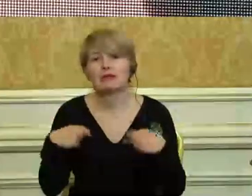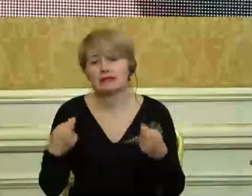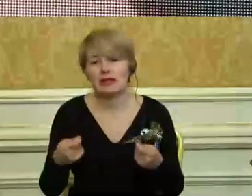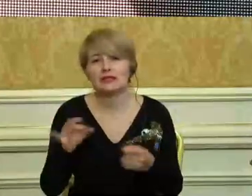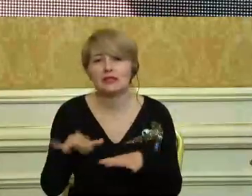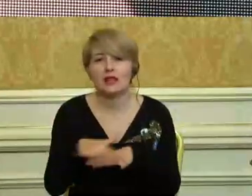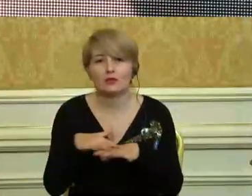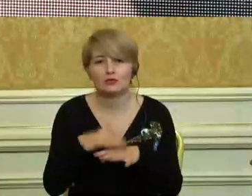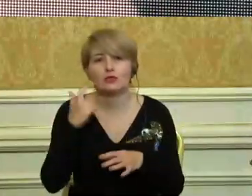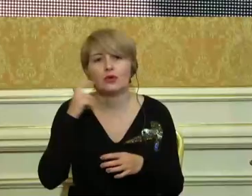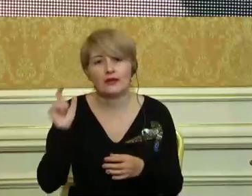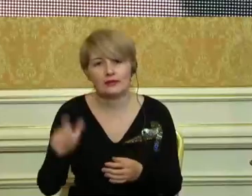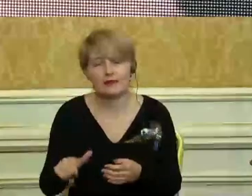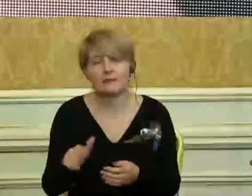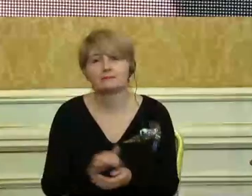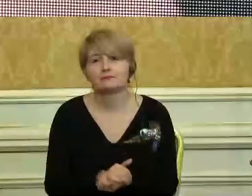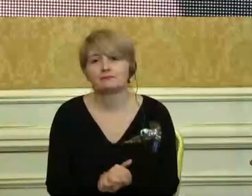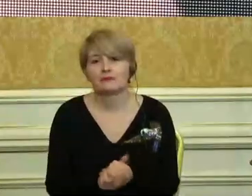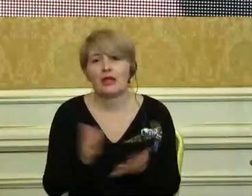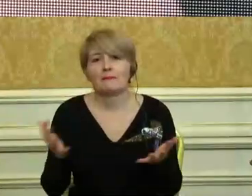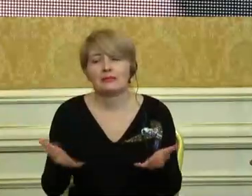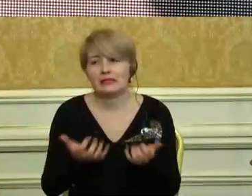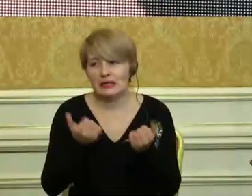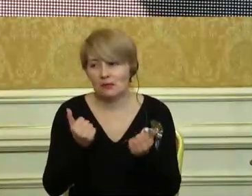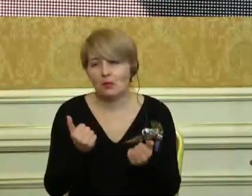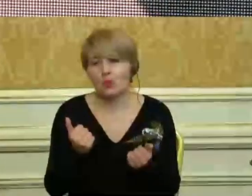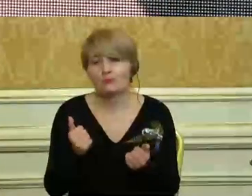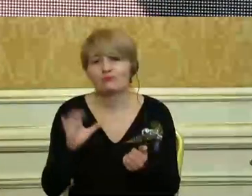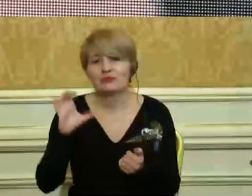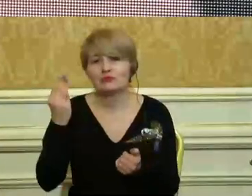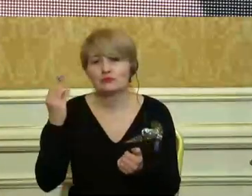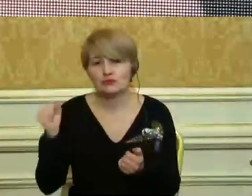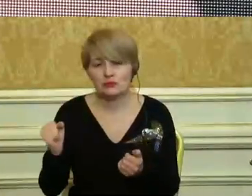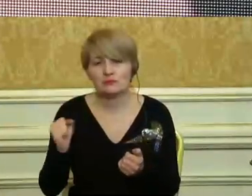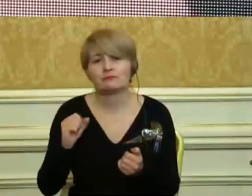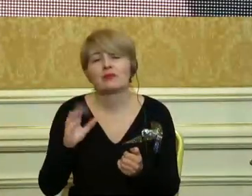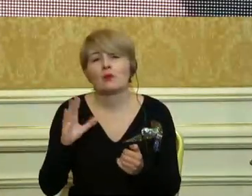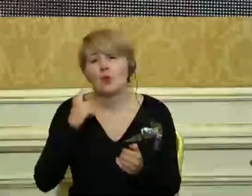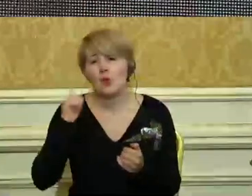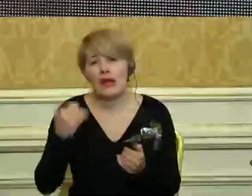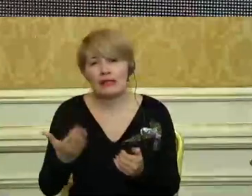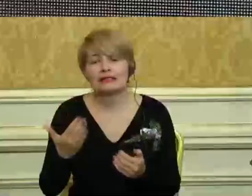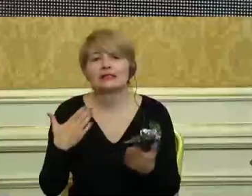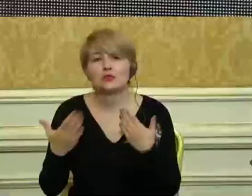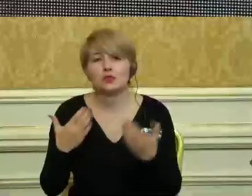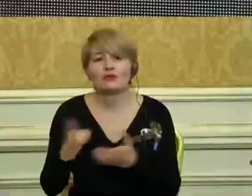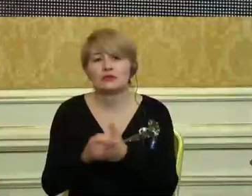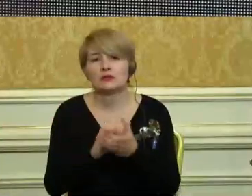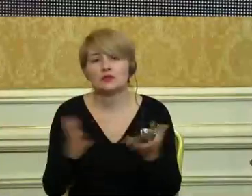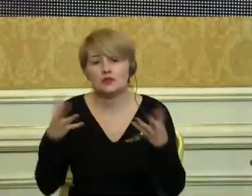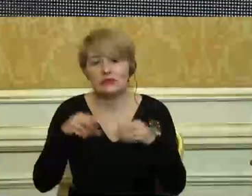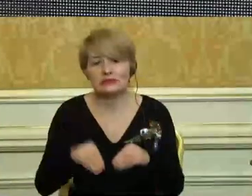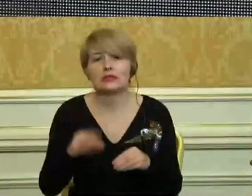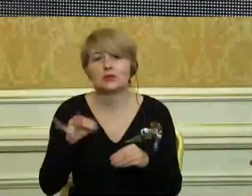America's steadfast support for Ukraine's sovereignty and territorial integrity. Russia occupies Crimea